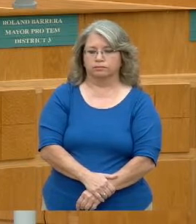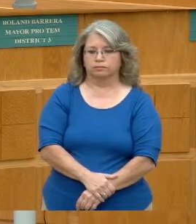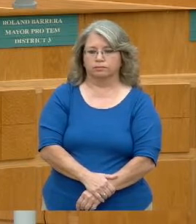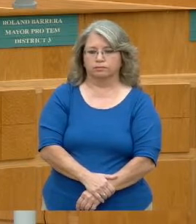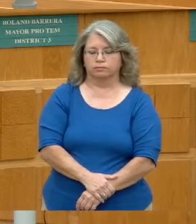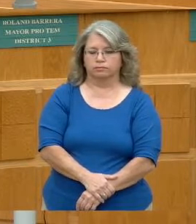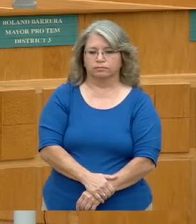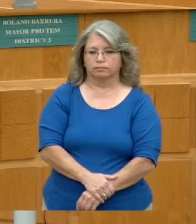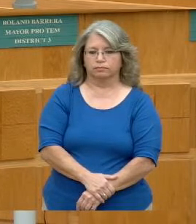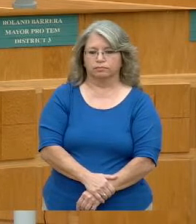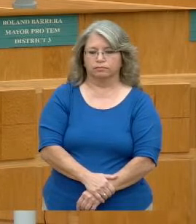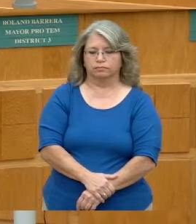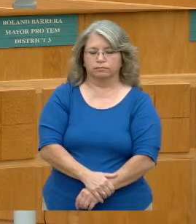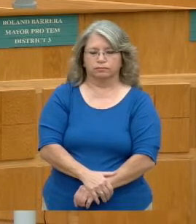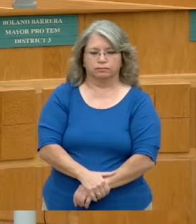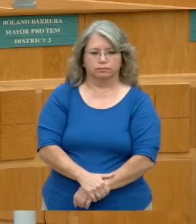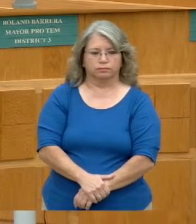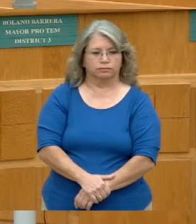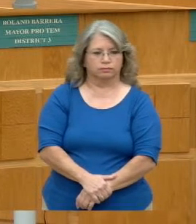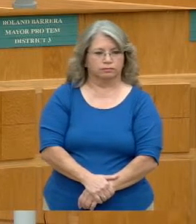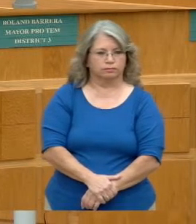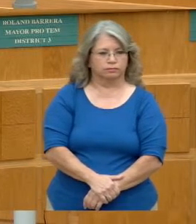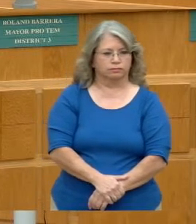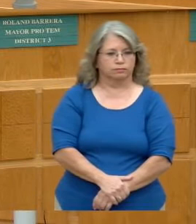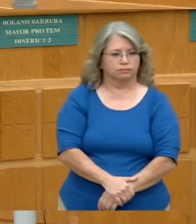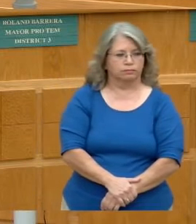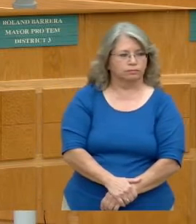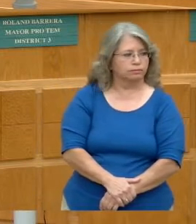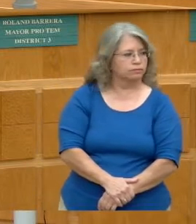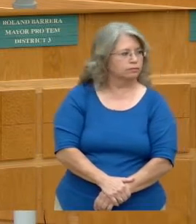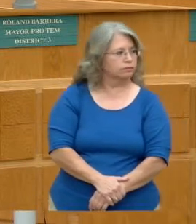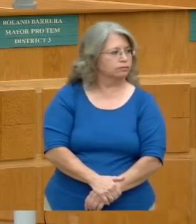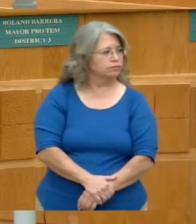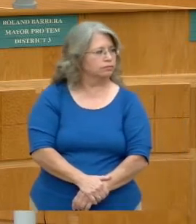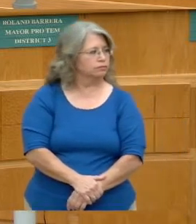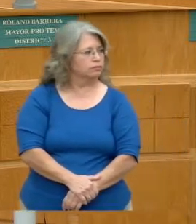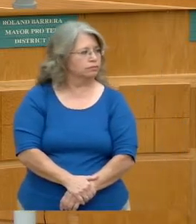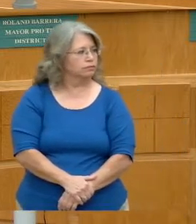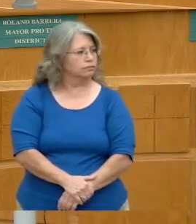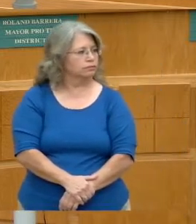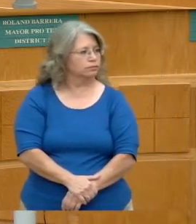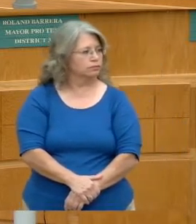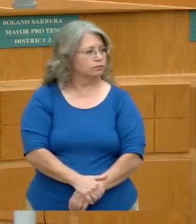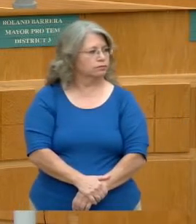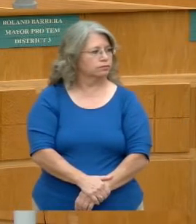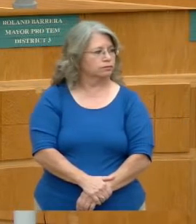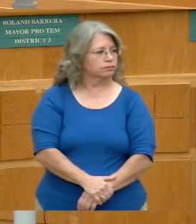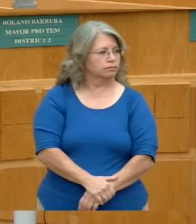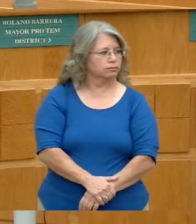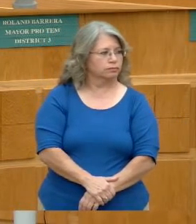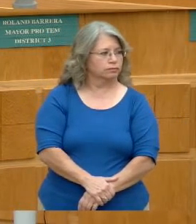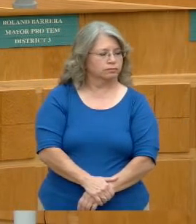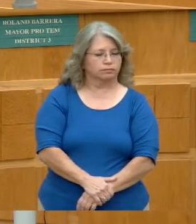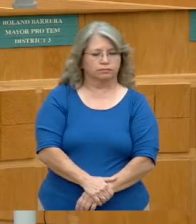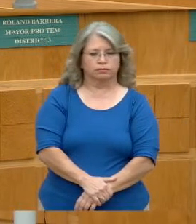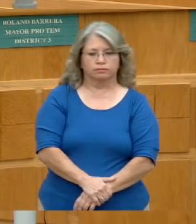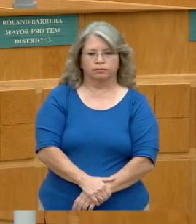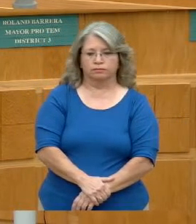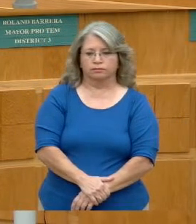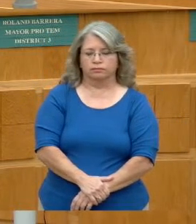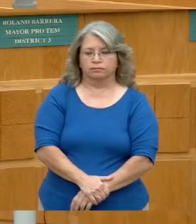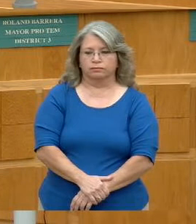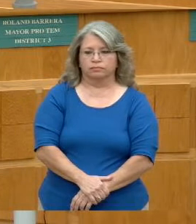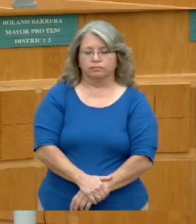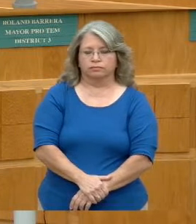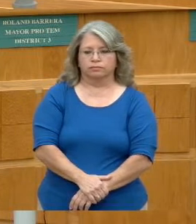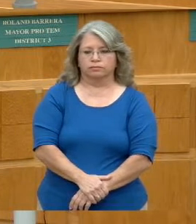nuecesco.com/memorial y dejar ahí un mensaje de agradecimiento. Estamos muy agradecidos de los sacrificios que realizan los hombres y mujeres en uniforme, especialmente